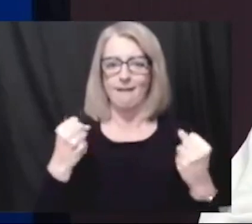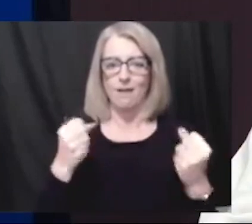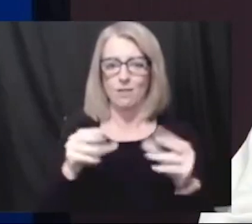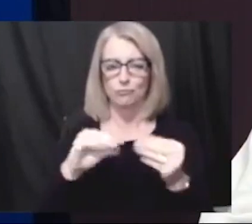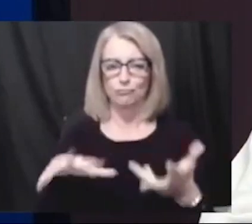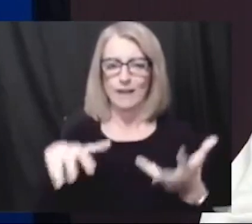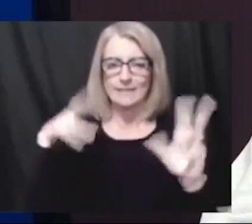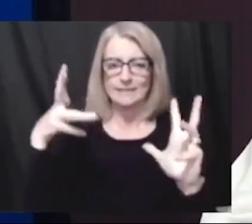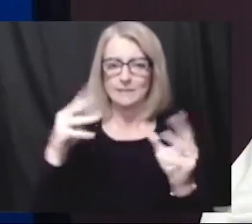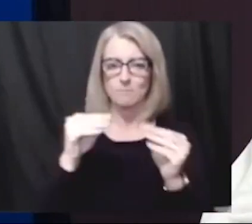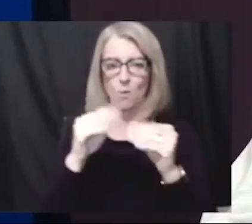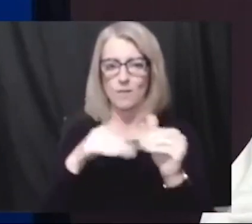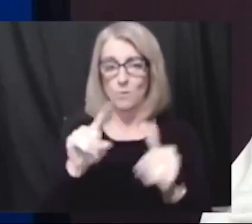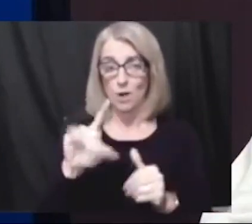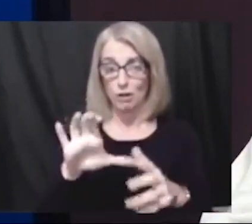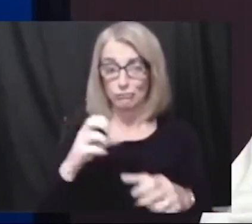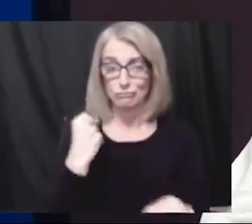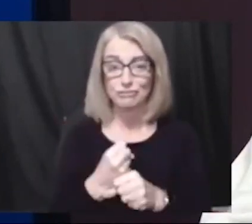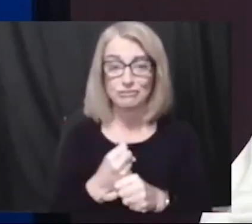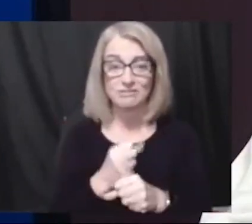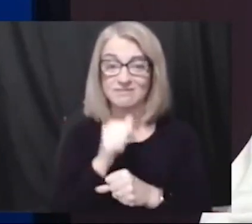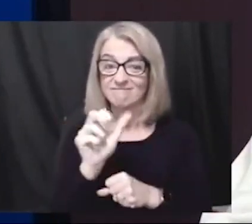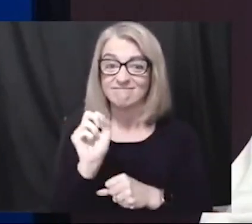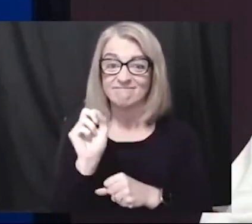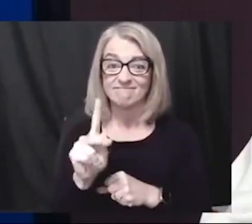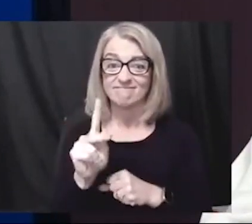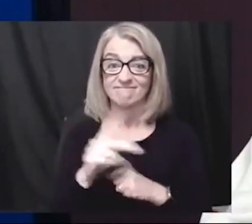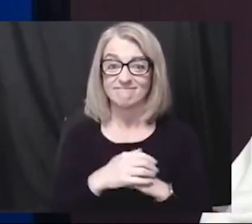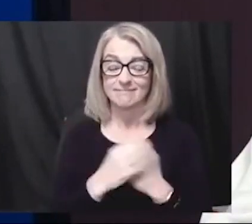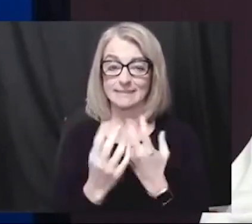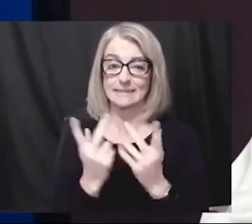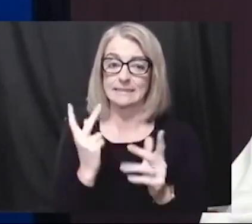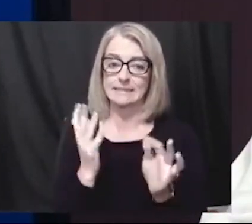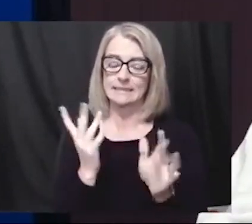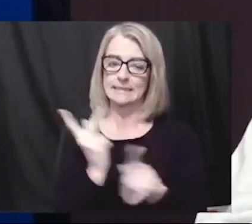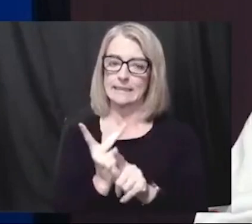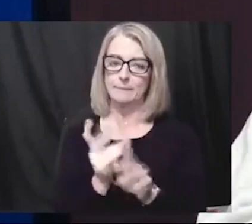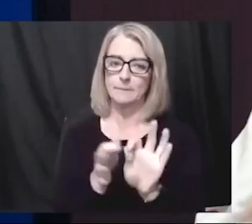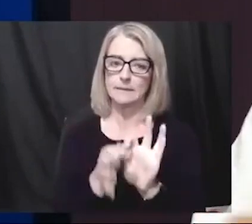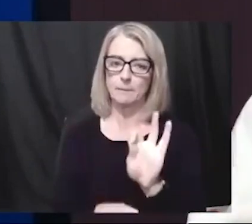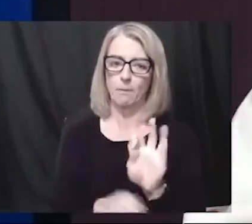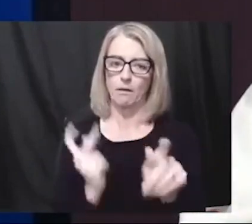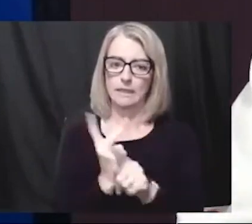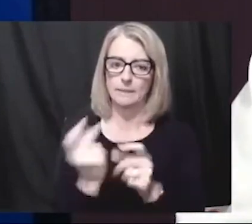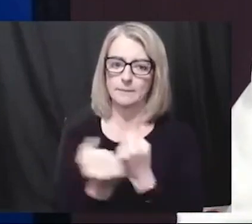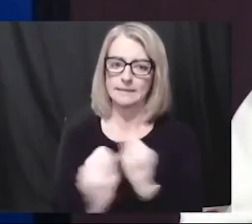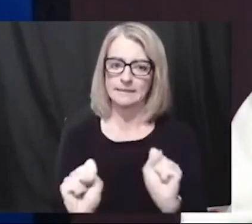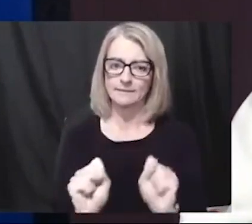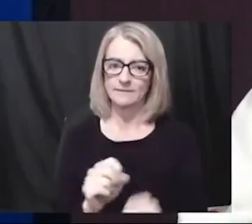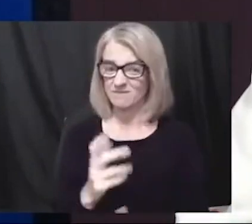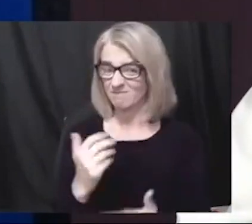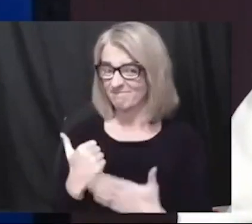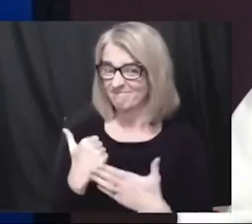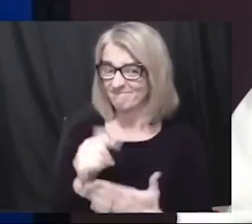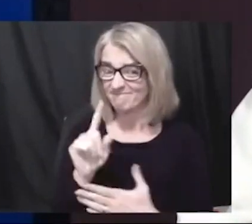not okay to do the easy, simple, safe thing? Taylor, did that answer your question?